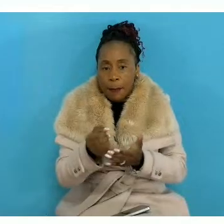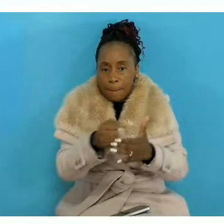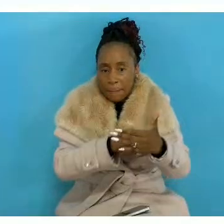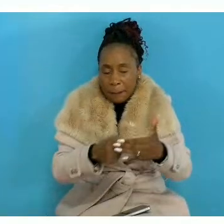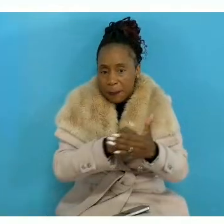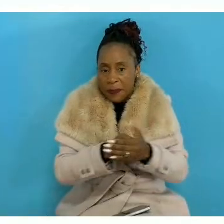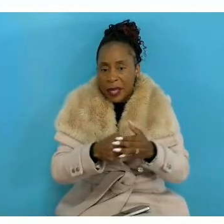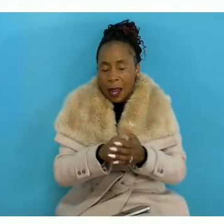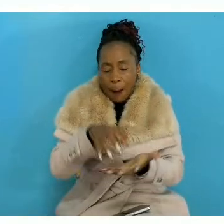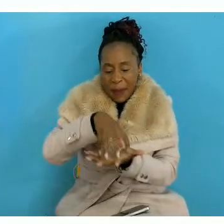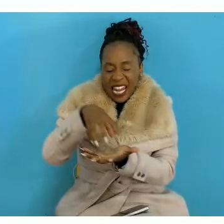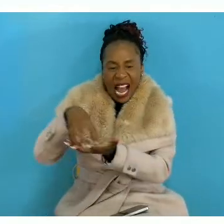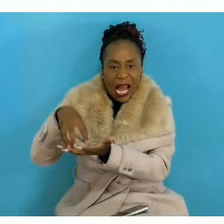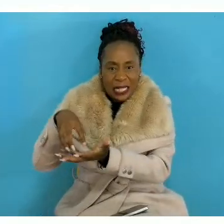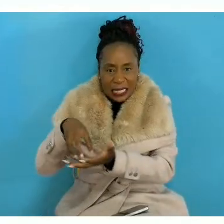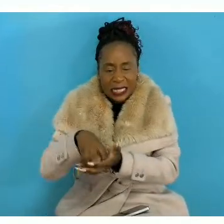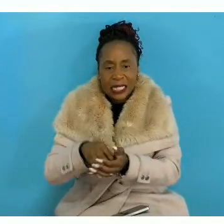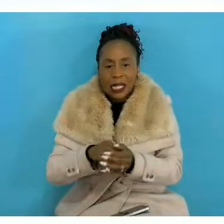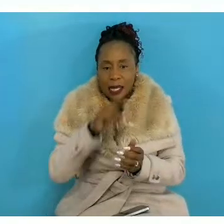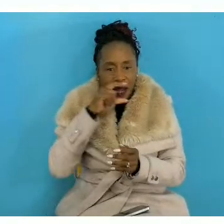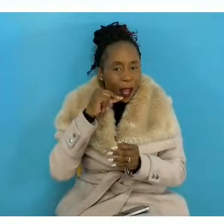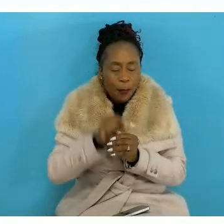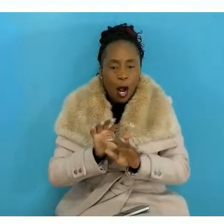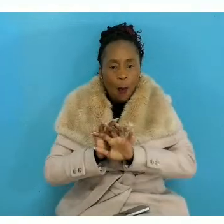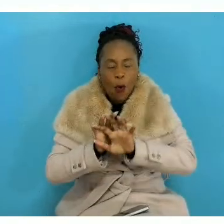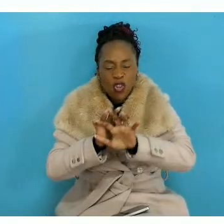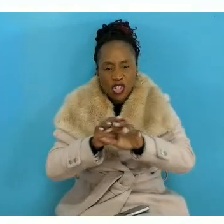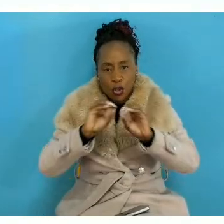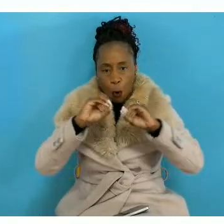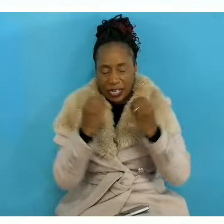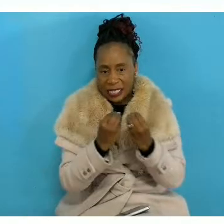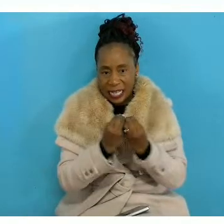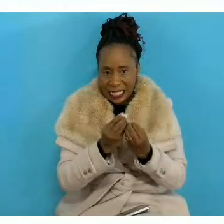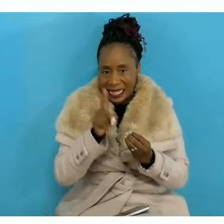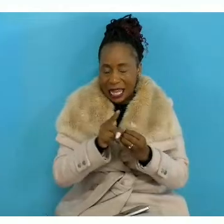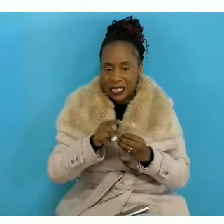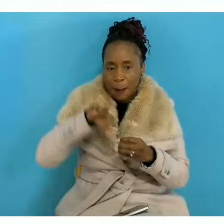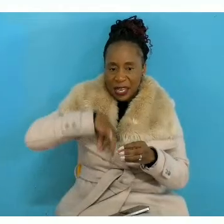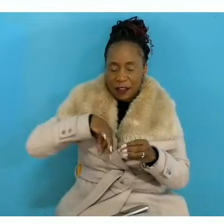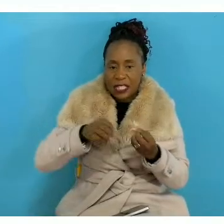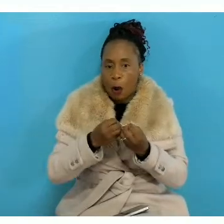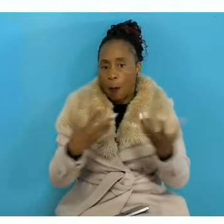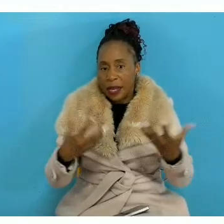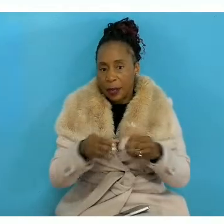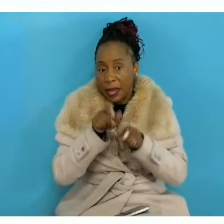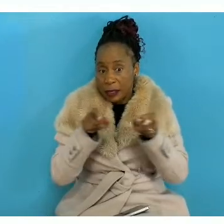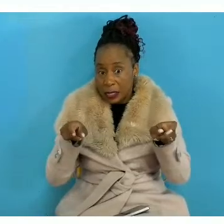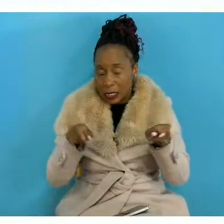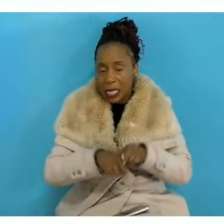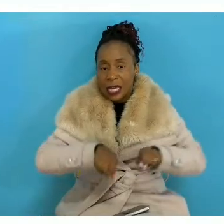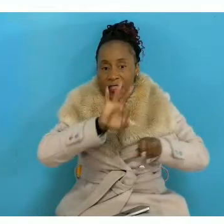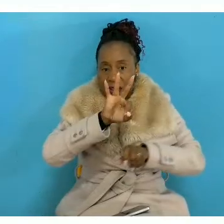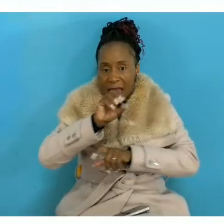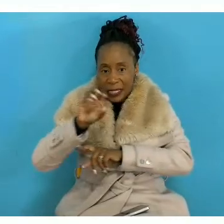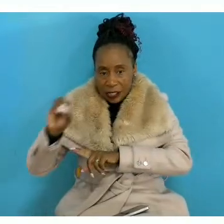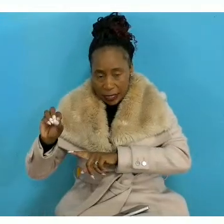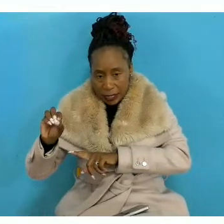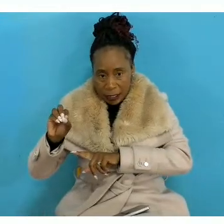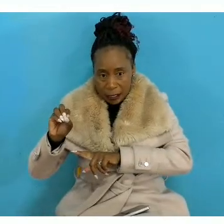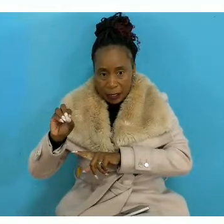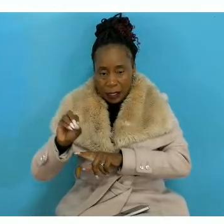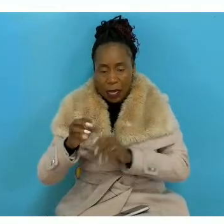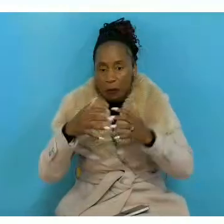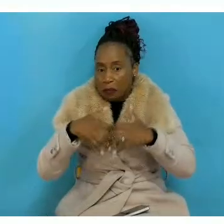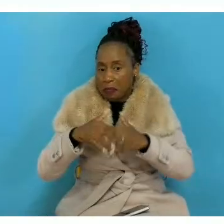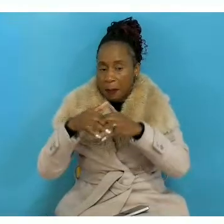Push Organization, which has benefited 300 people. It has not